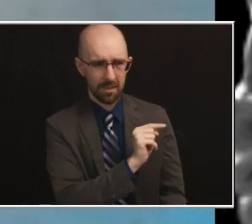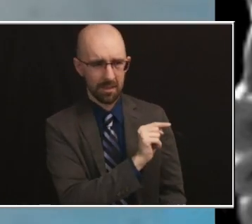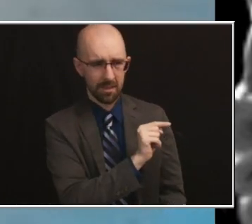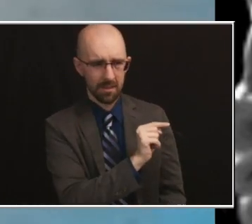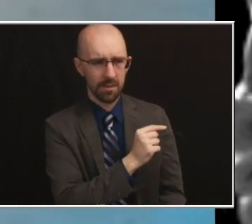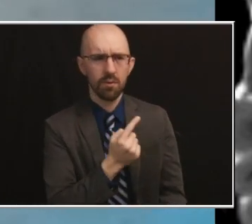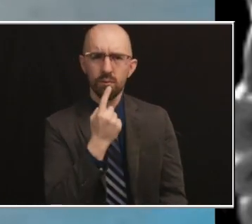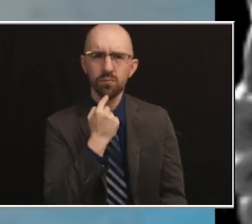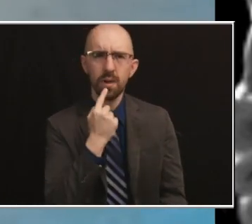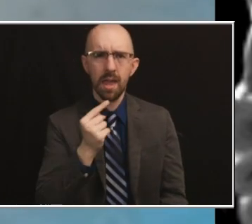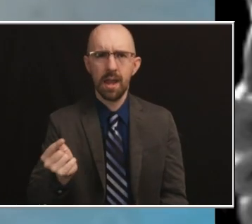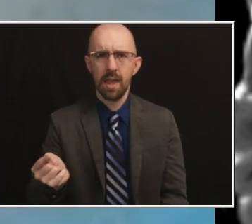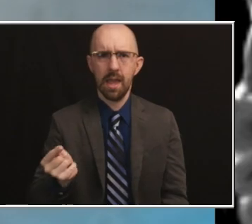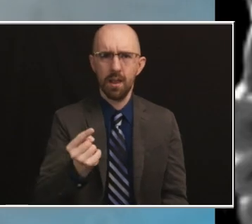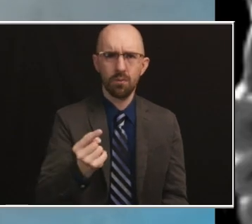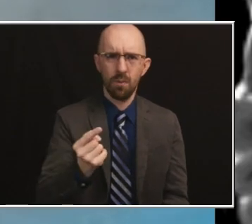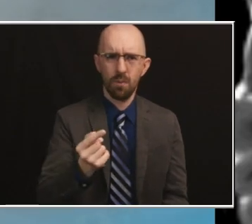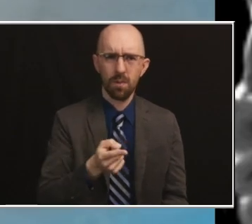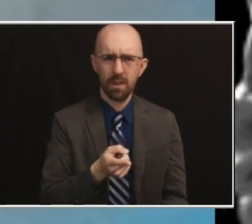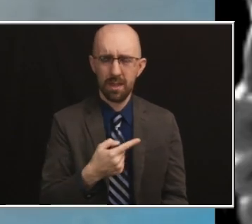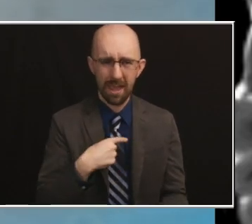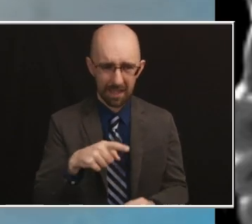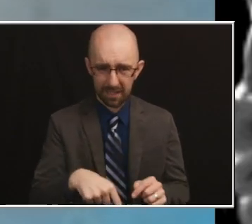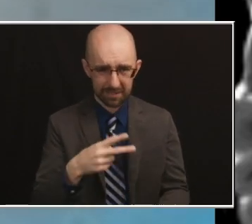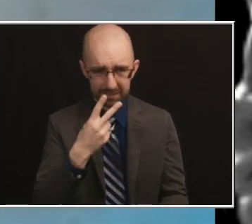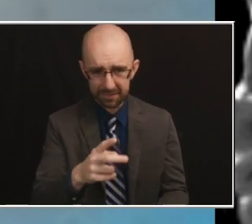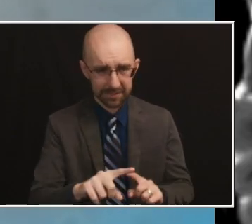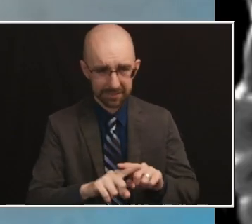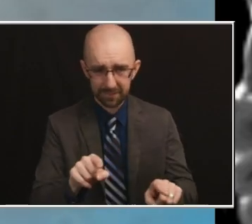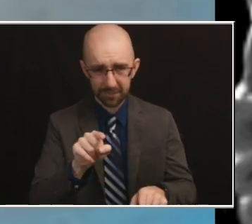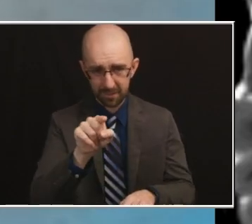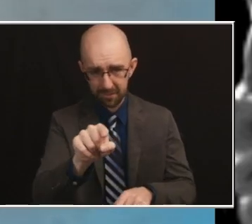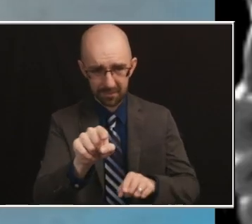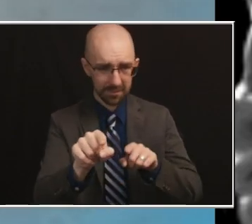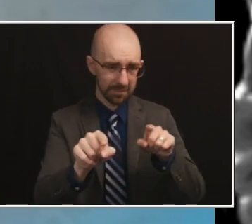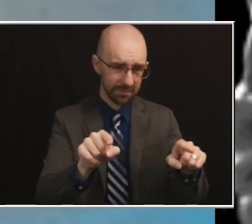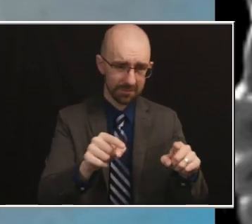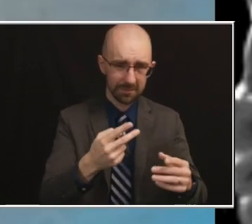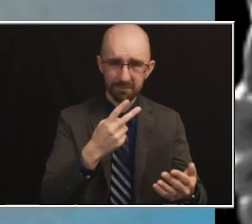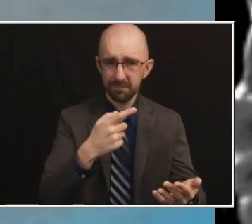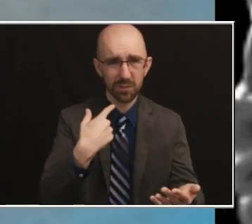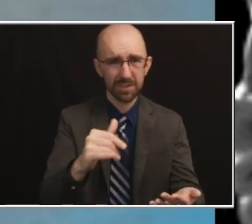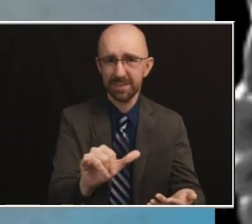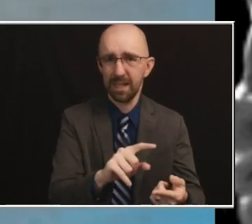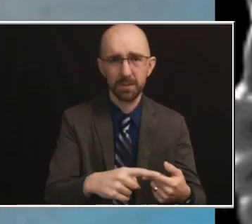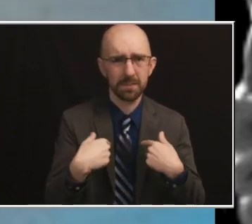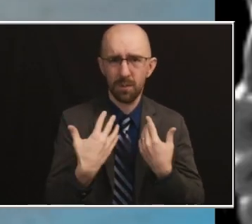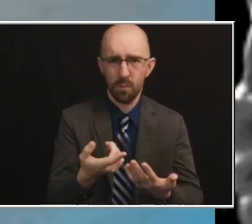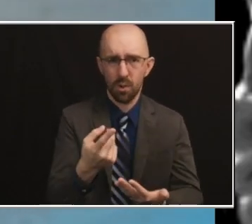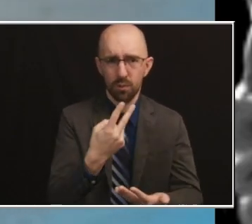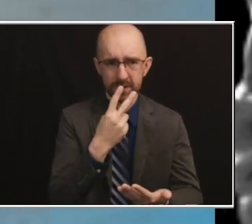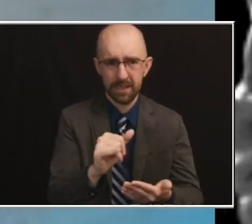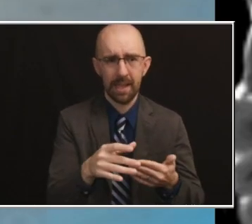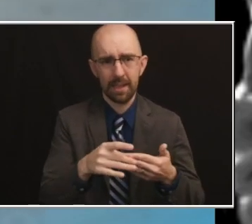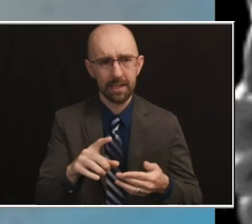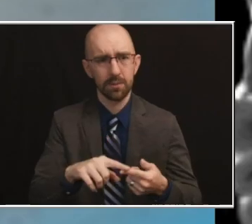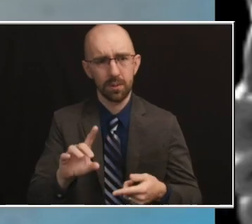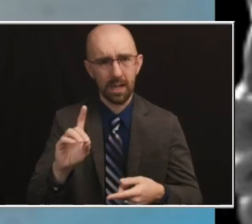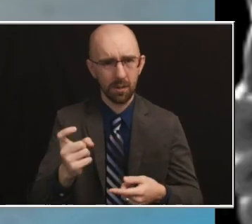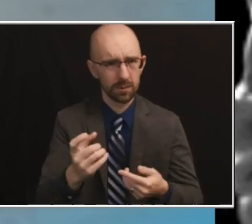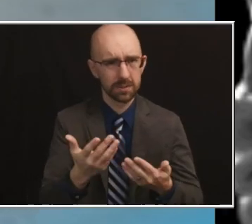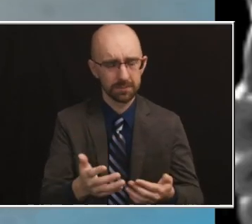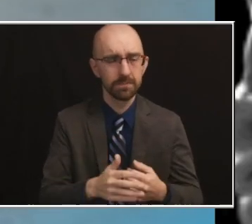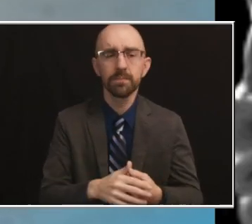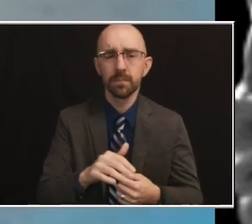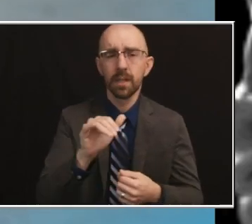arrow. I can't see any difference between that side and the other side. What are you seeing that leads to a diagnosis? Yeah, so on that image, the red